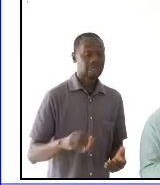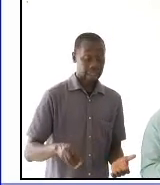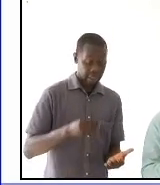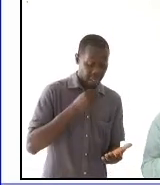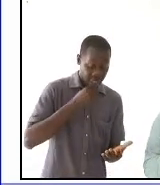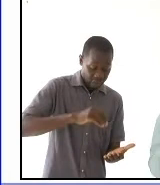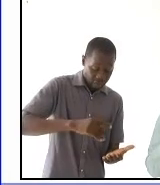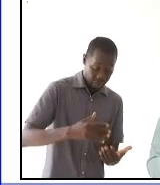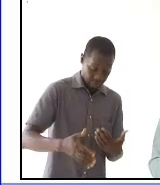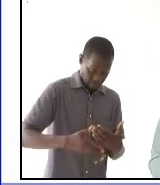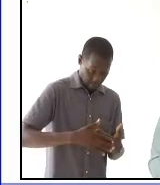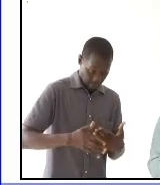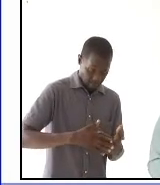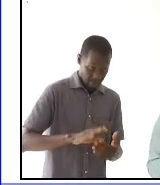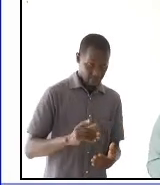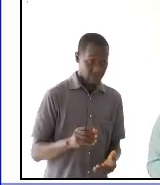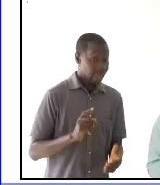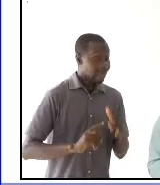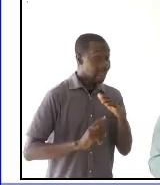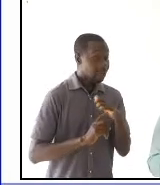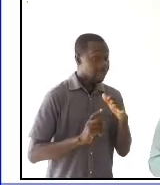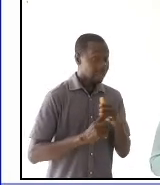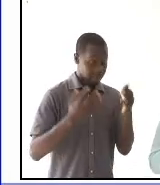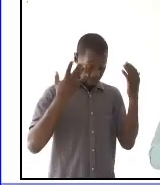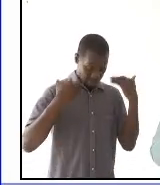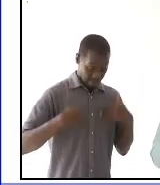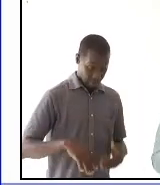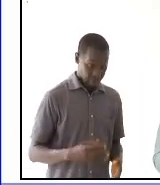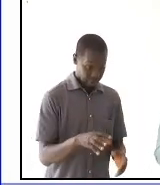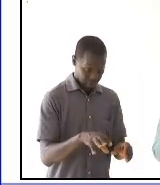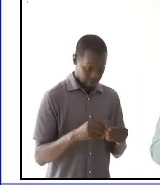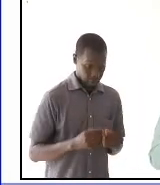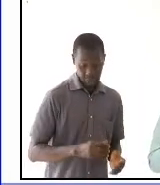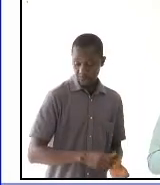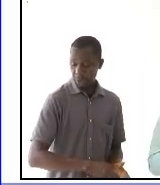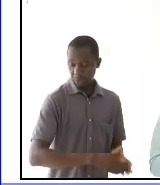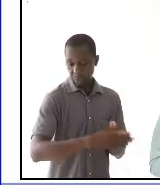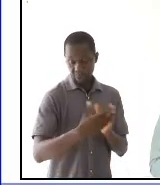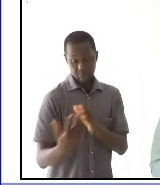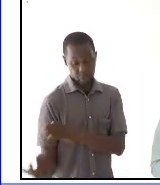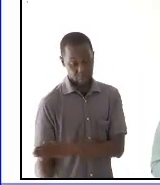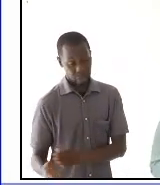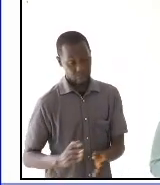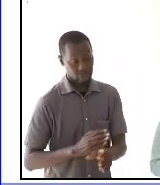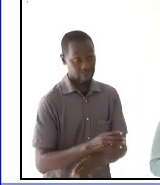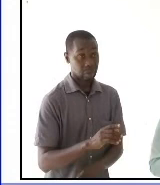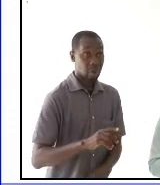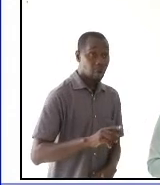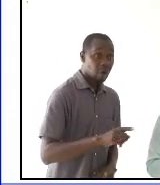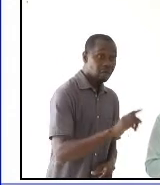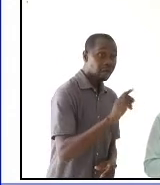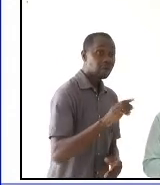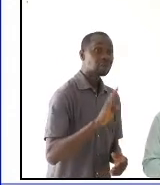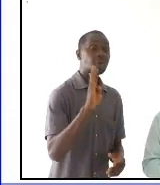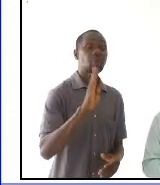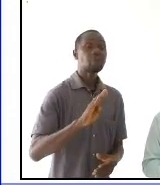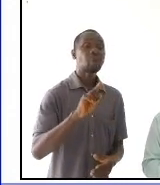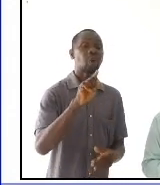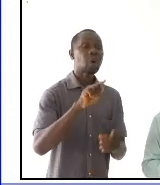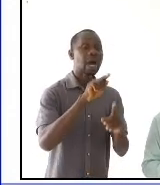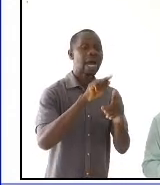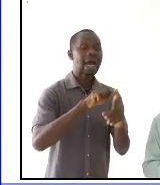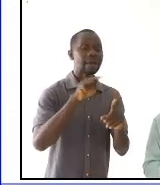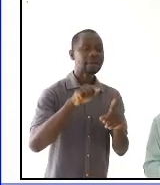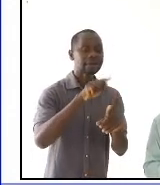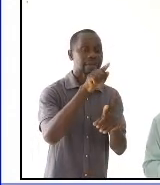they will take a lot of it. Whatever they think is necessary for the body, they take. But the waste, they will continue. You can follow the arrows, the blue arrows. You can see how